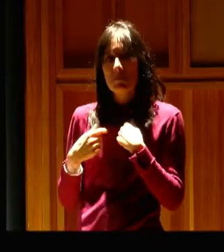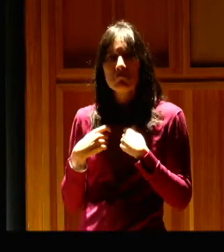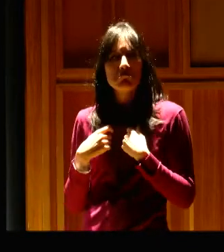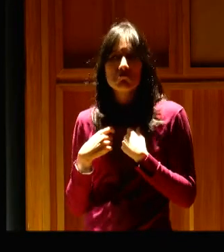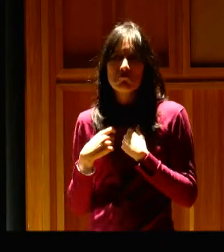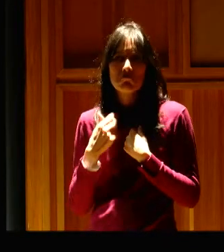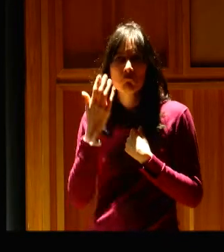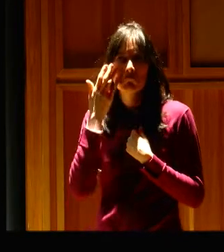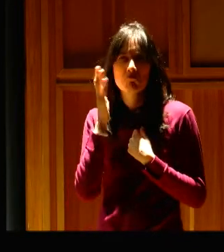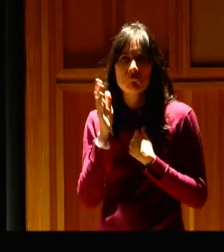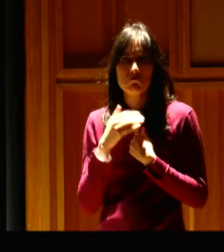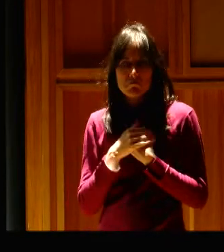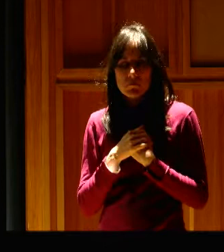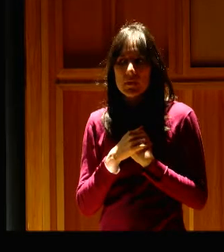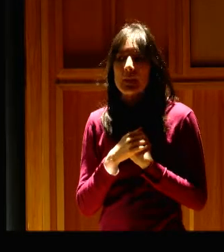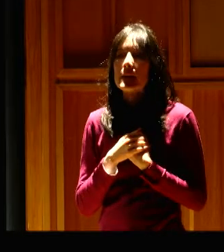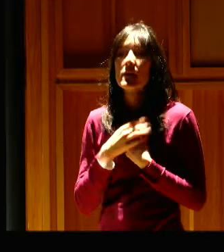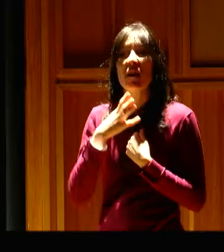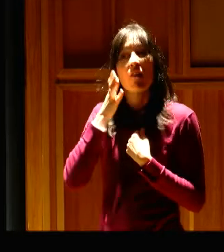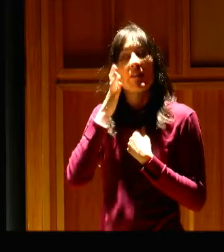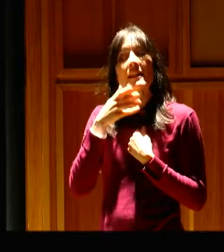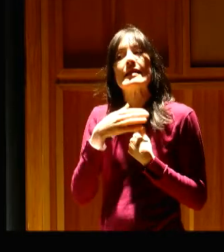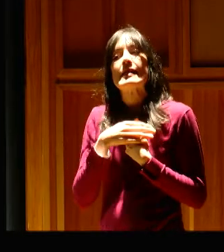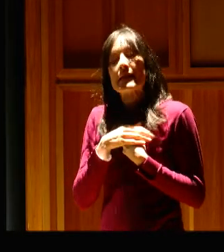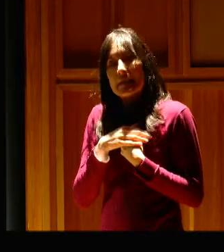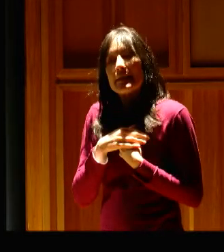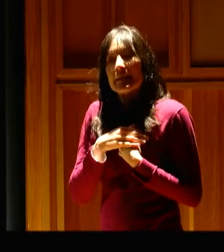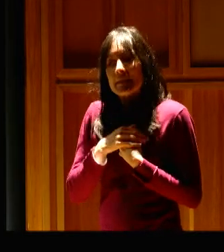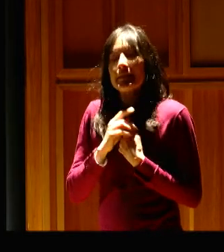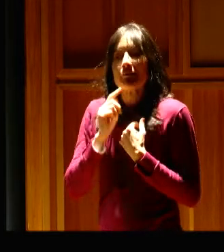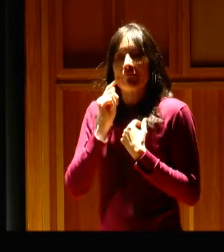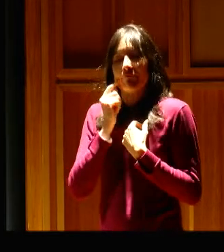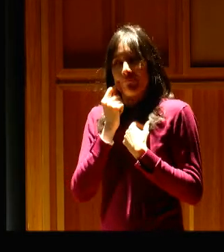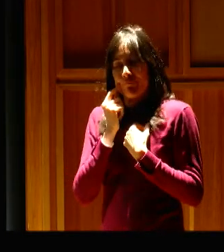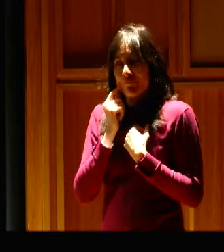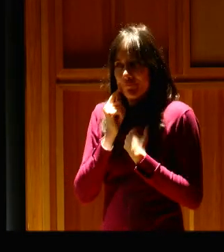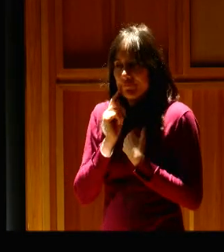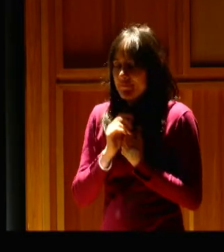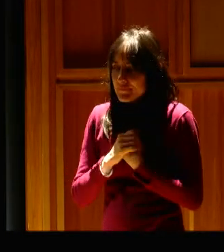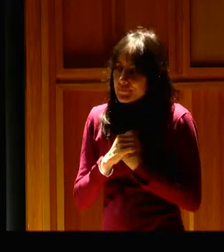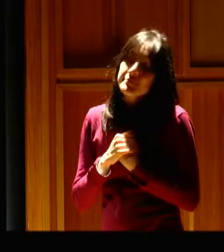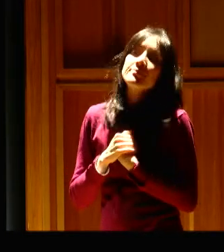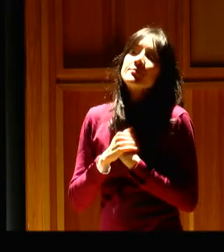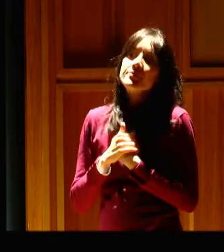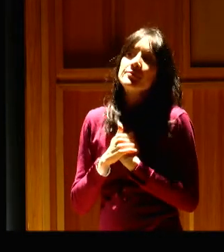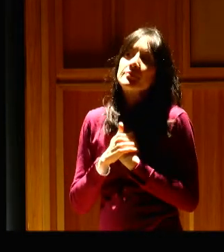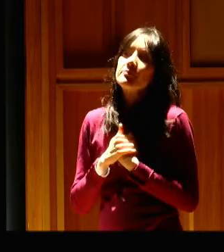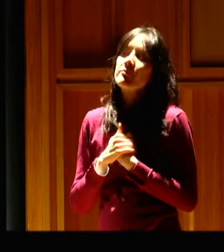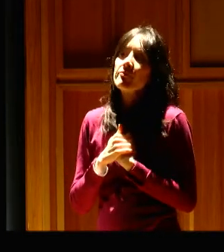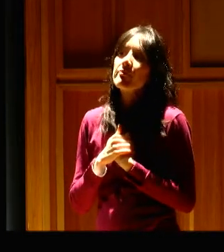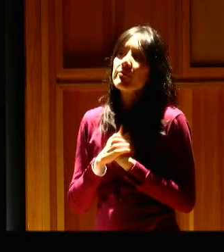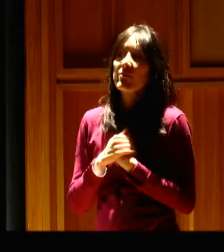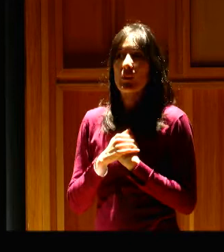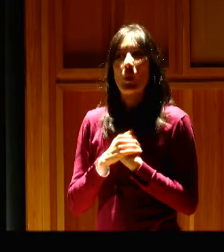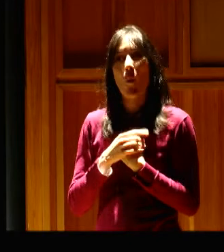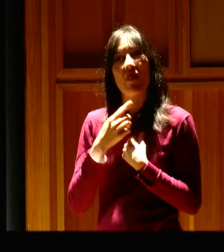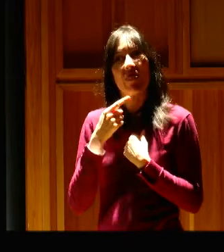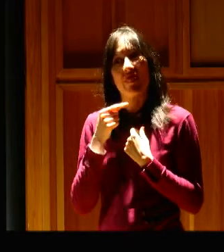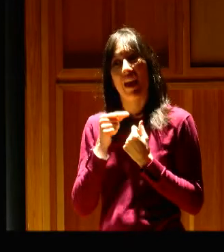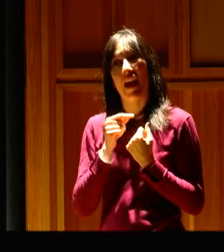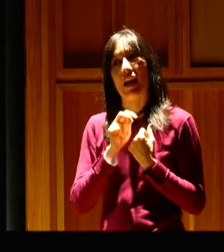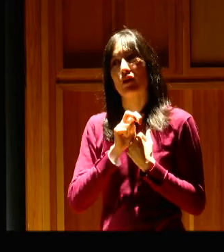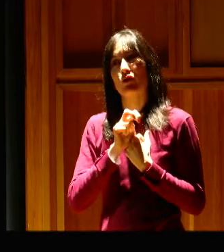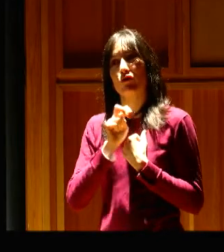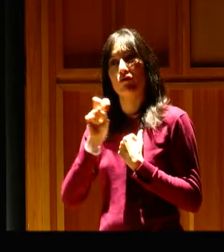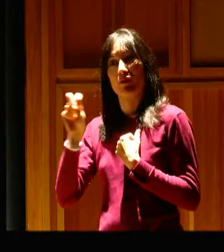head. He took a deep breath and he smiled. It was on that car trip that I first learned what